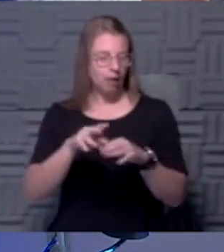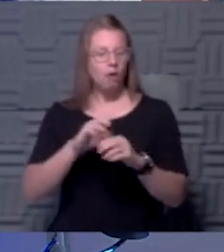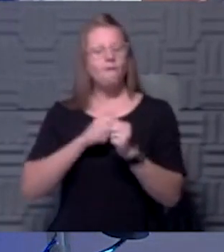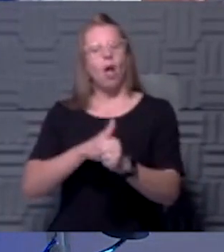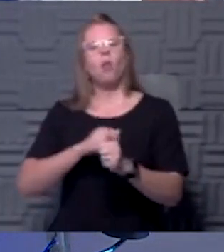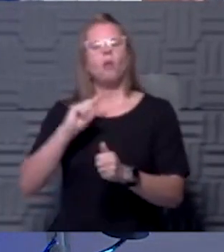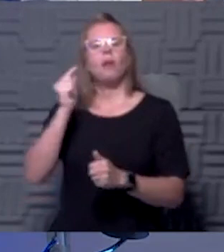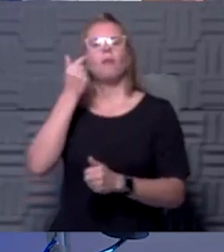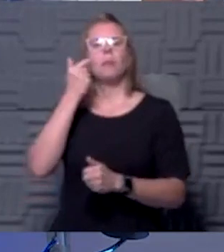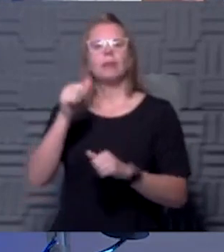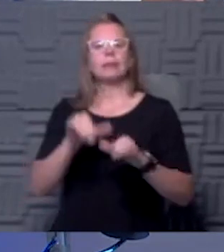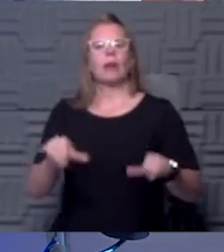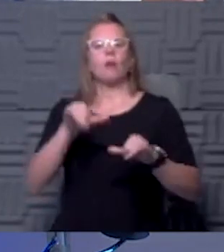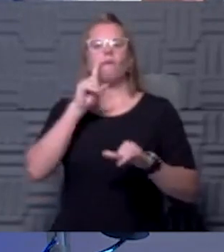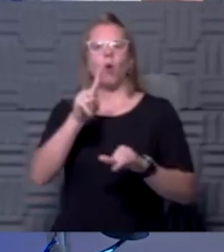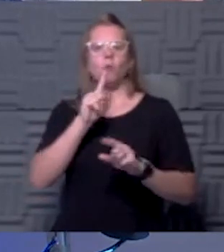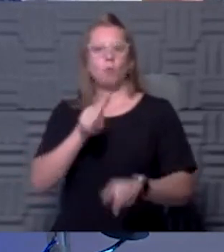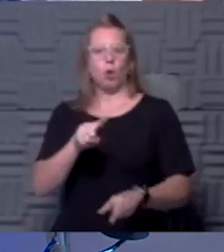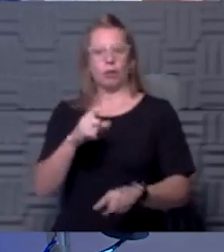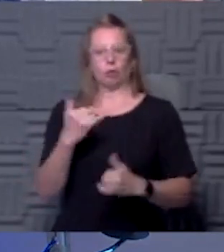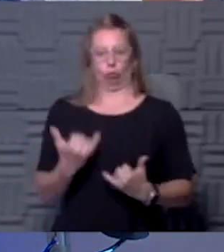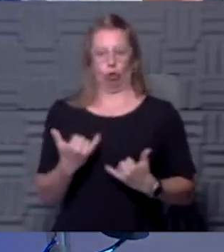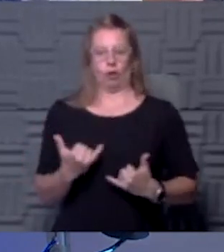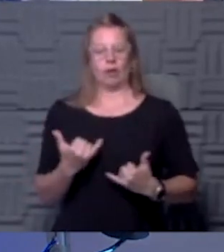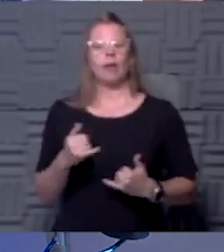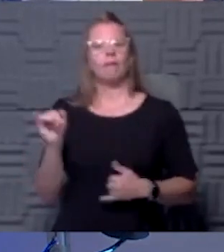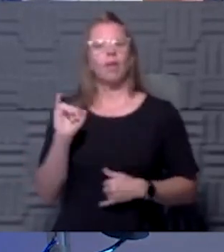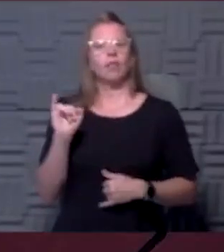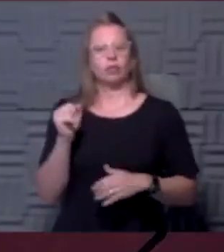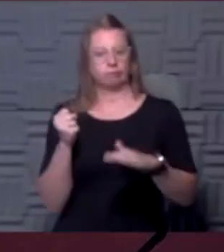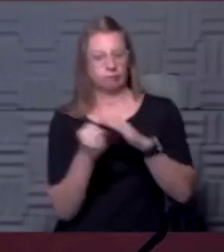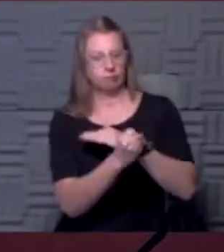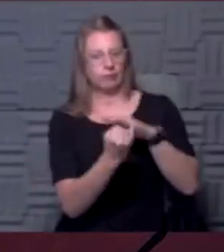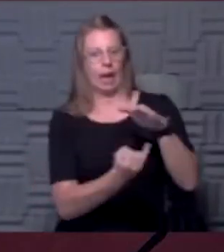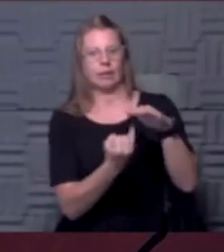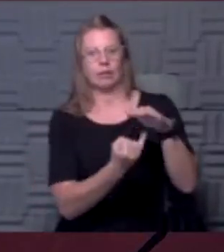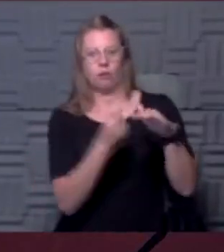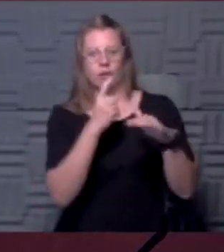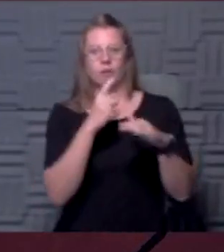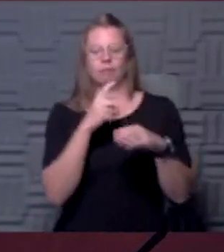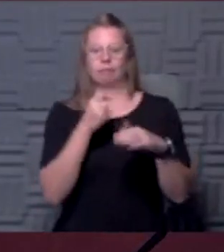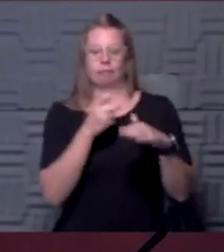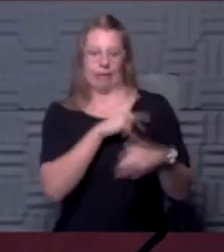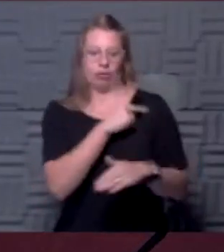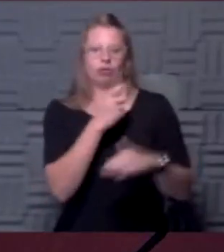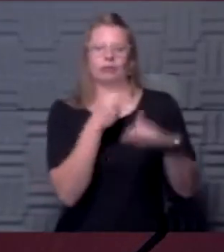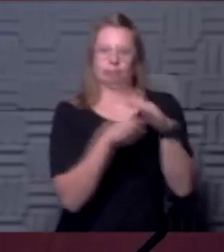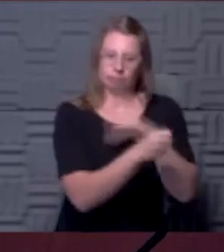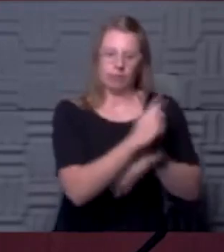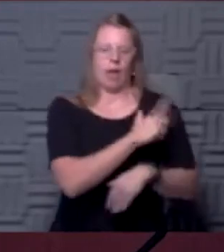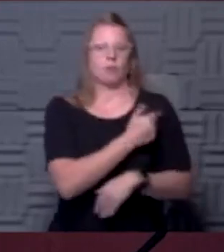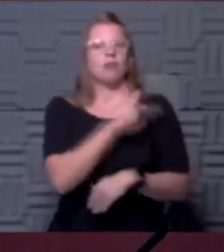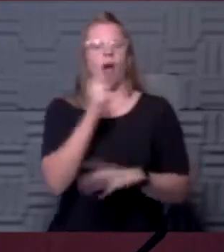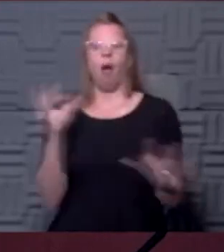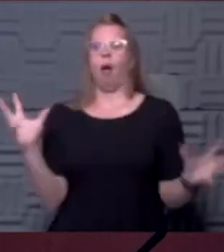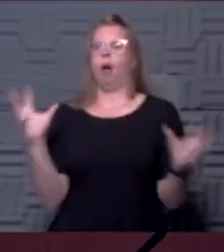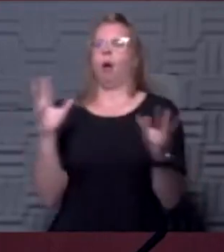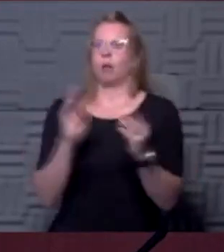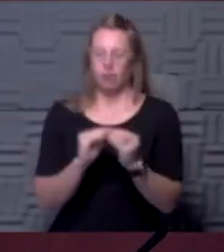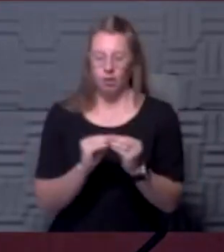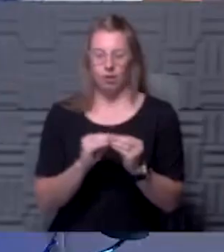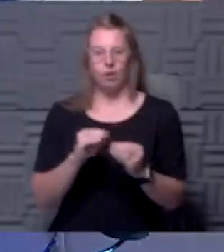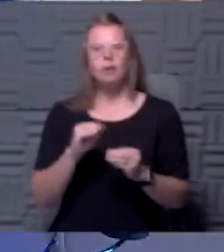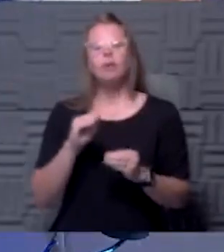standards for reporting currently infectious in isolation patients in the hospital, not total COVID patients in the hospital. Total COVID patients